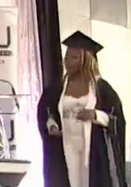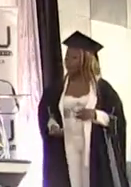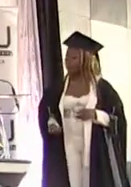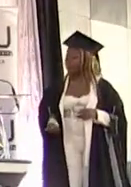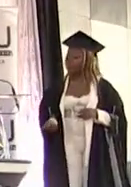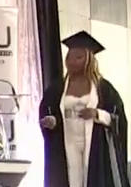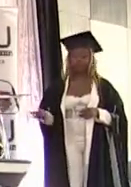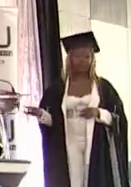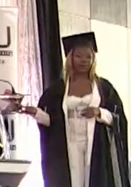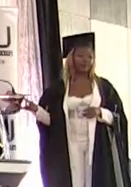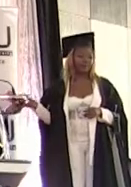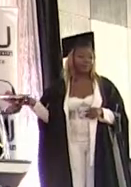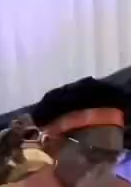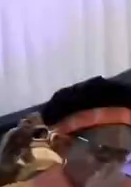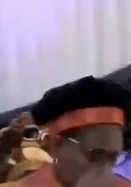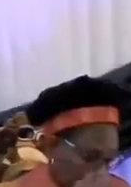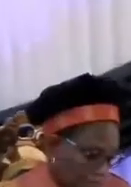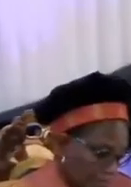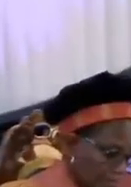Zethu Asavela.